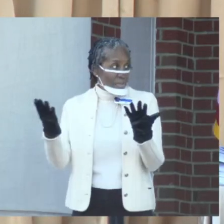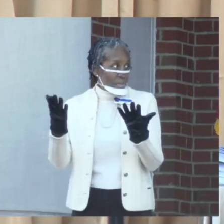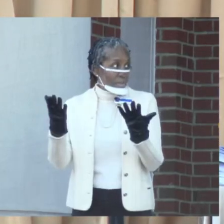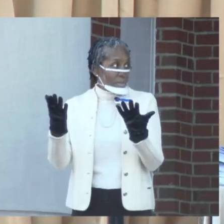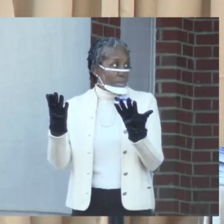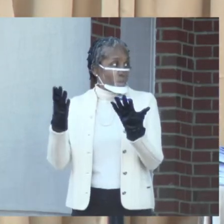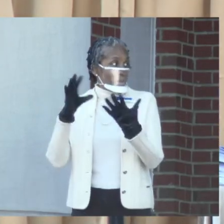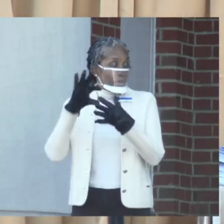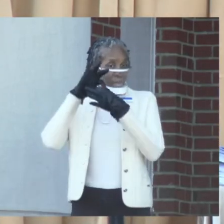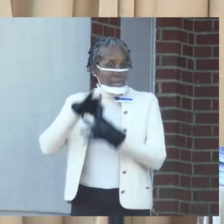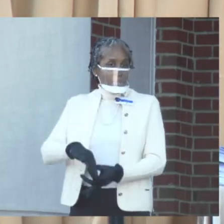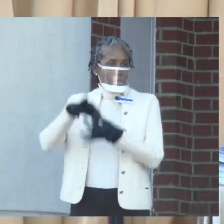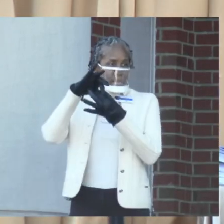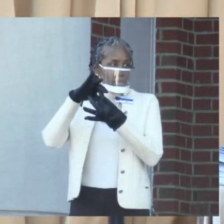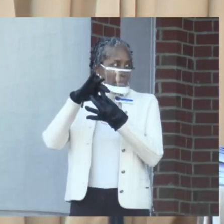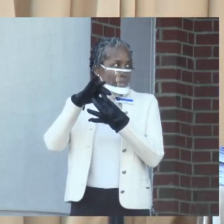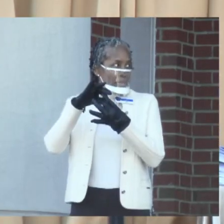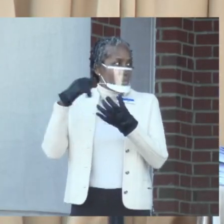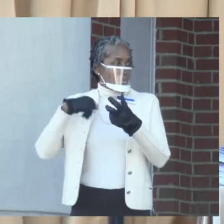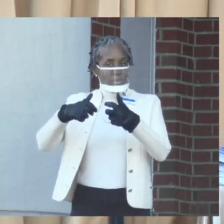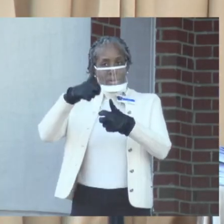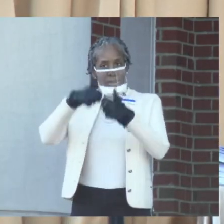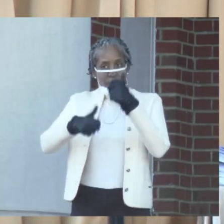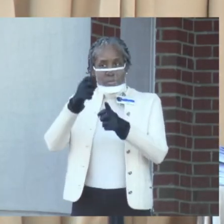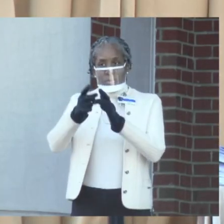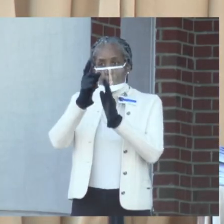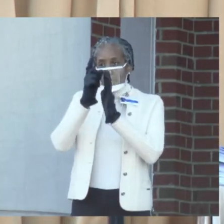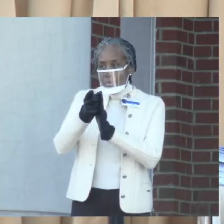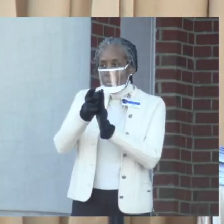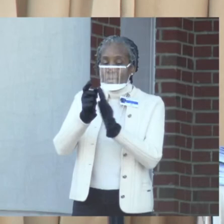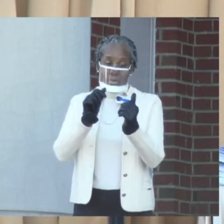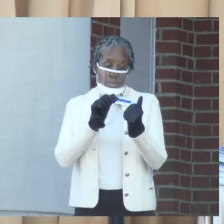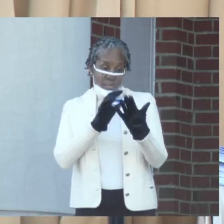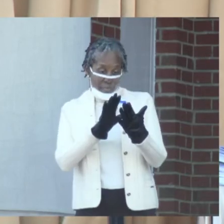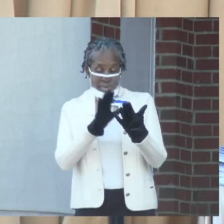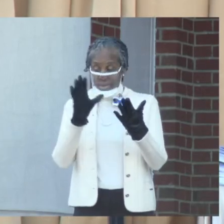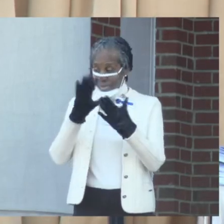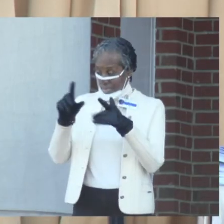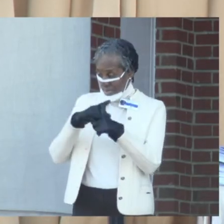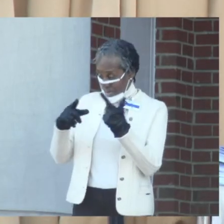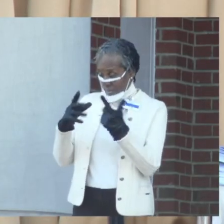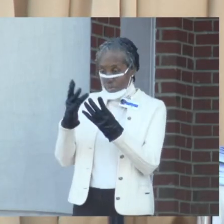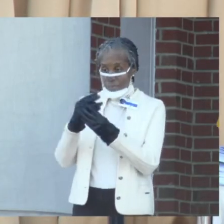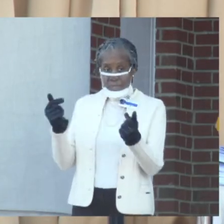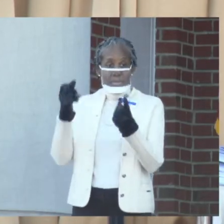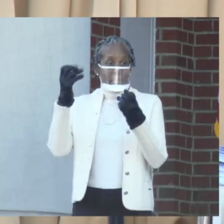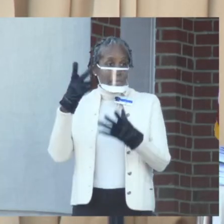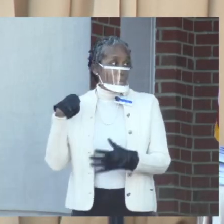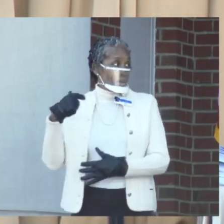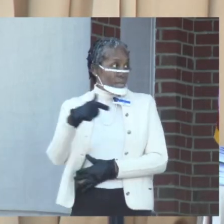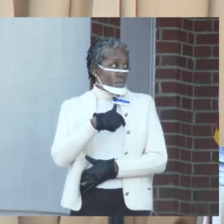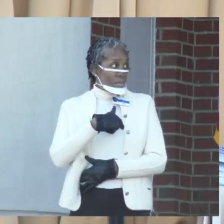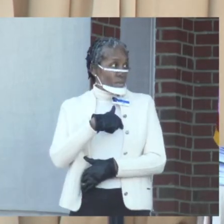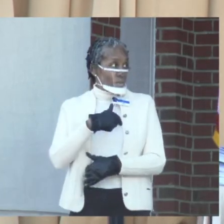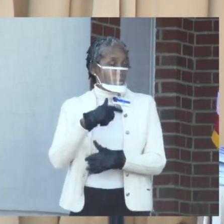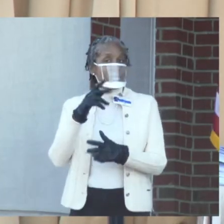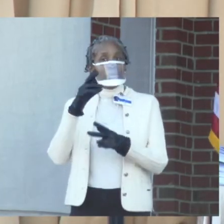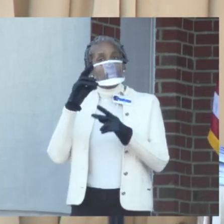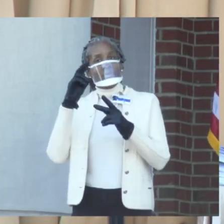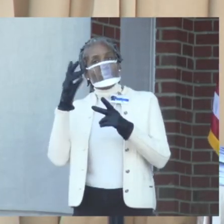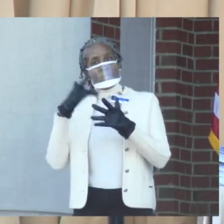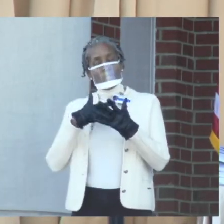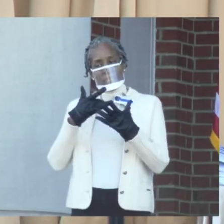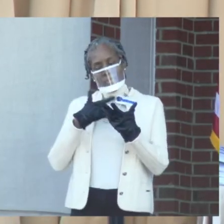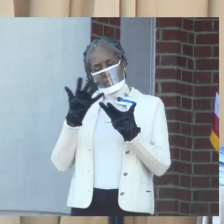As a collection, through the difficult moments of our recent shared past, many of us are learning to find joy in a